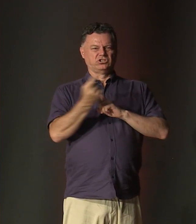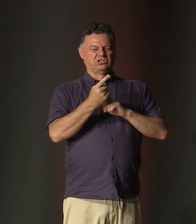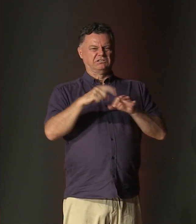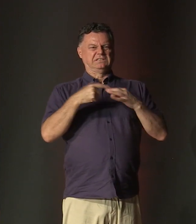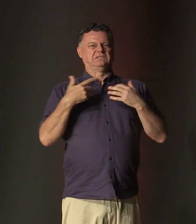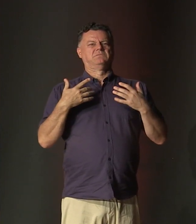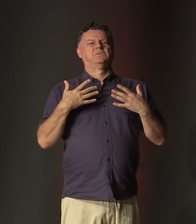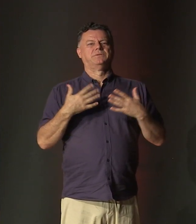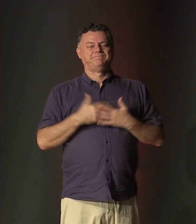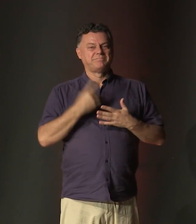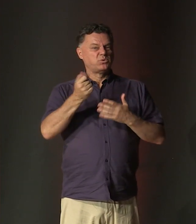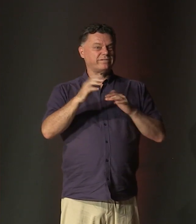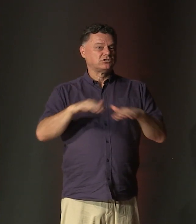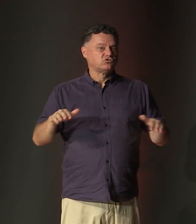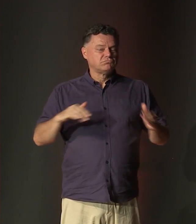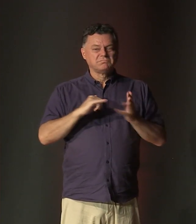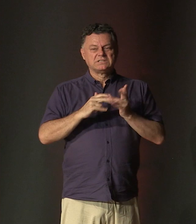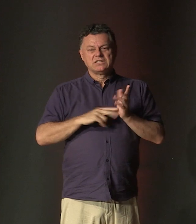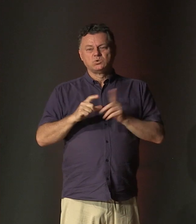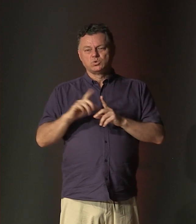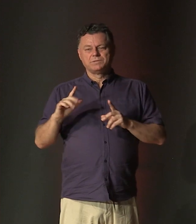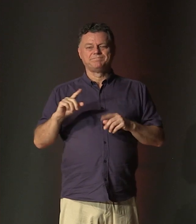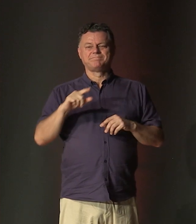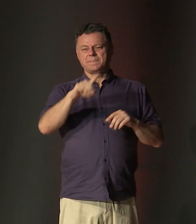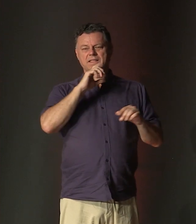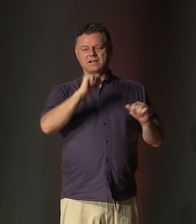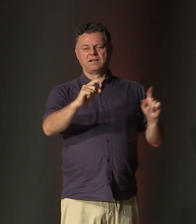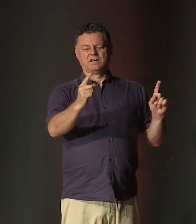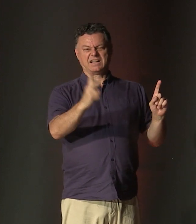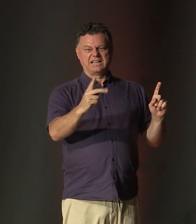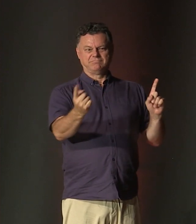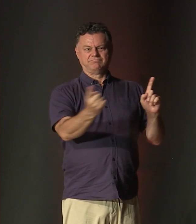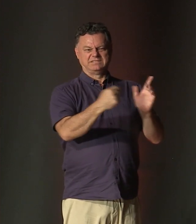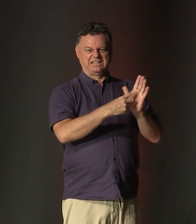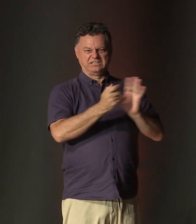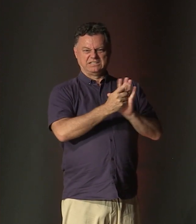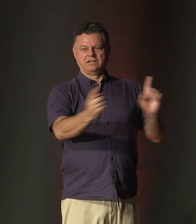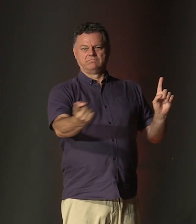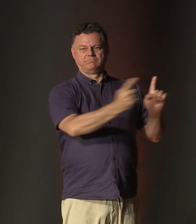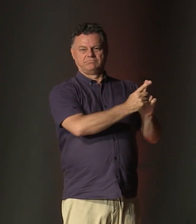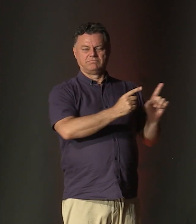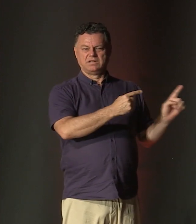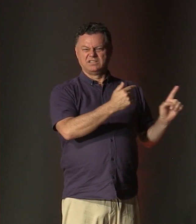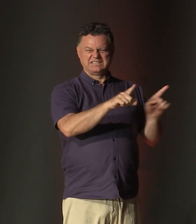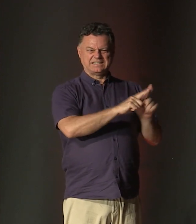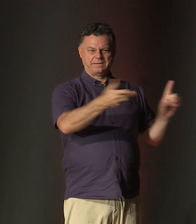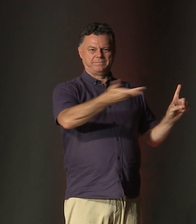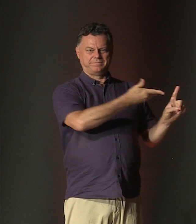on your daughter. Because another thing our privacy law doesn't do very well is discriminate between adults and